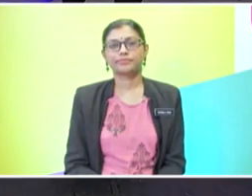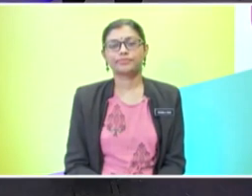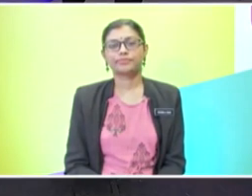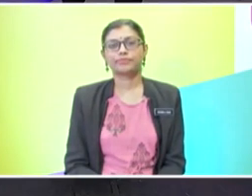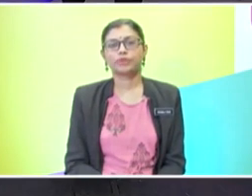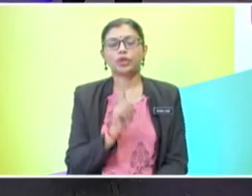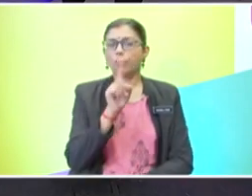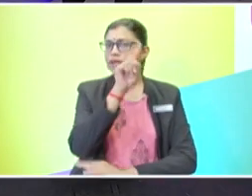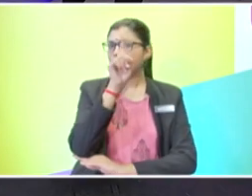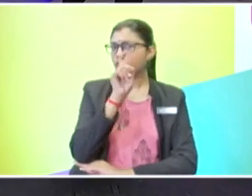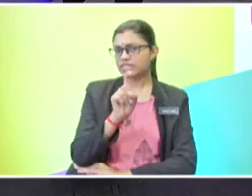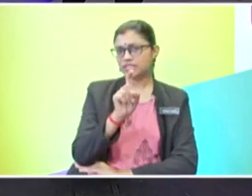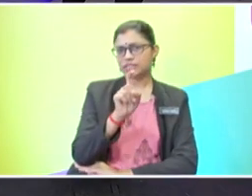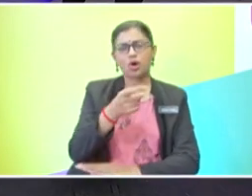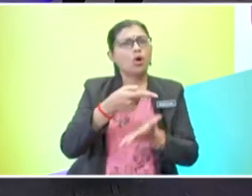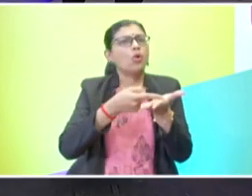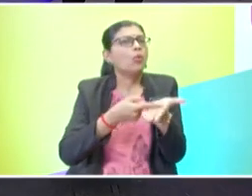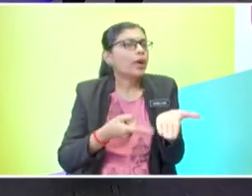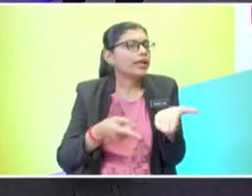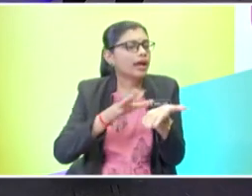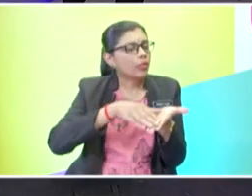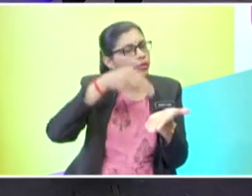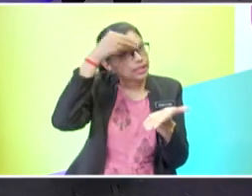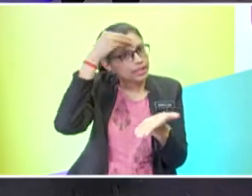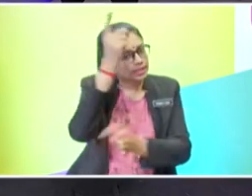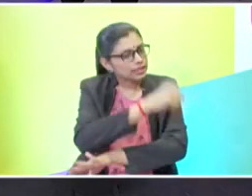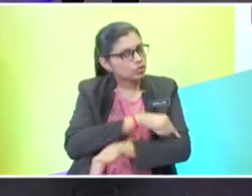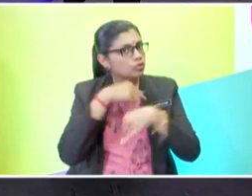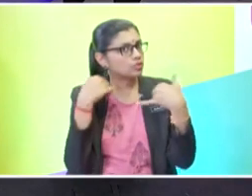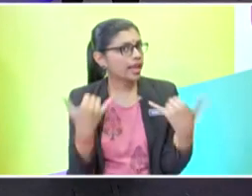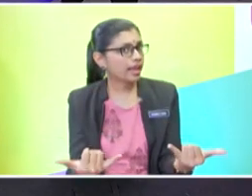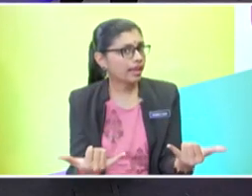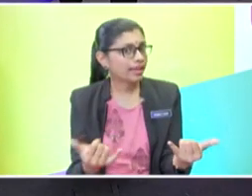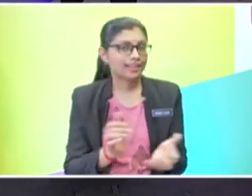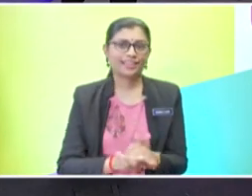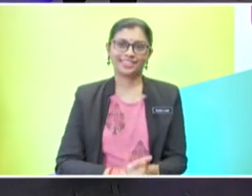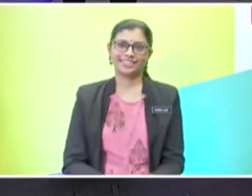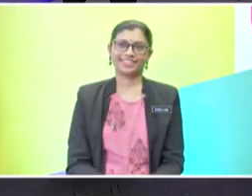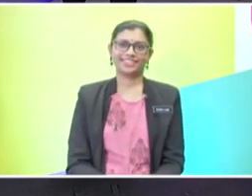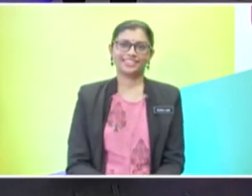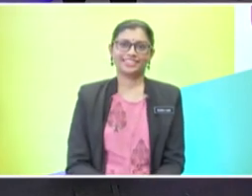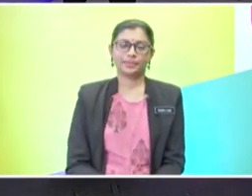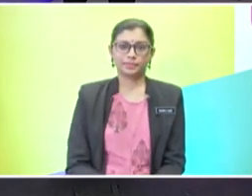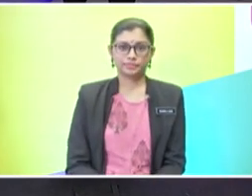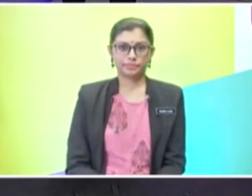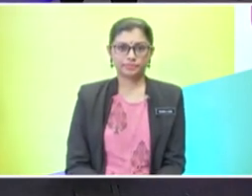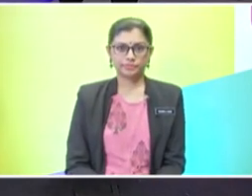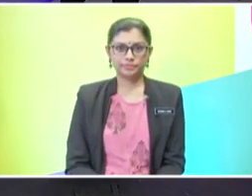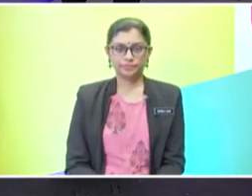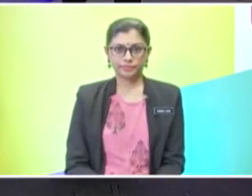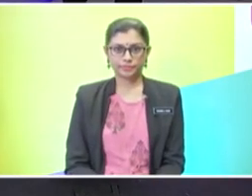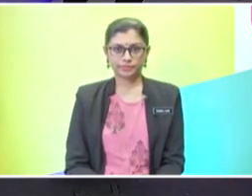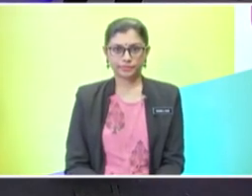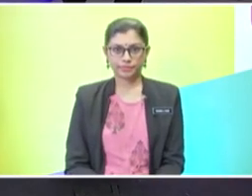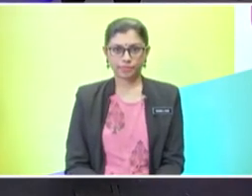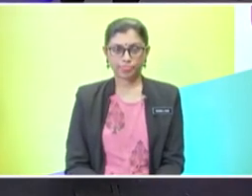important question. What are we learning today? Okay, that's the vibes of mathematics. You're eager to learn, you're eager to know, right? Yes. Okay,